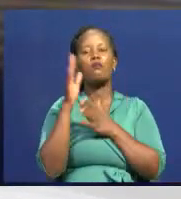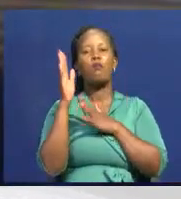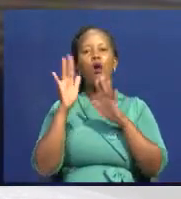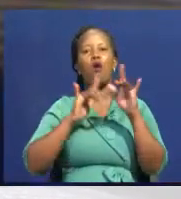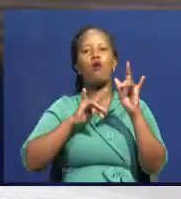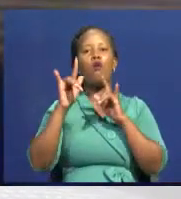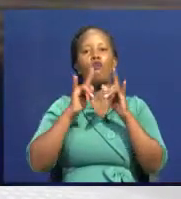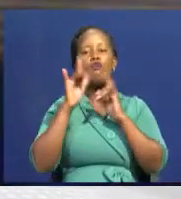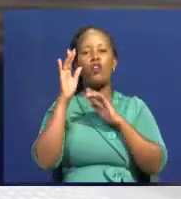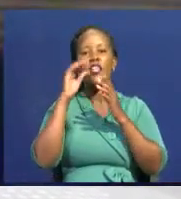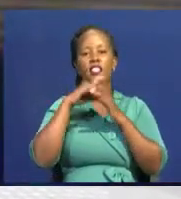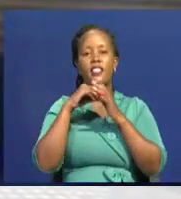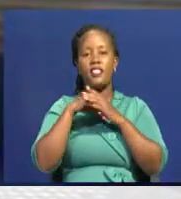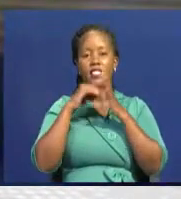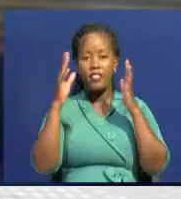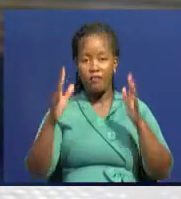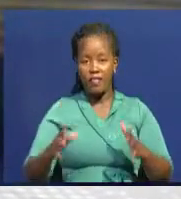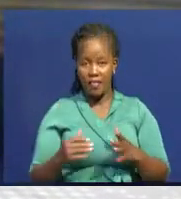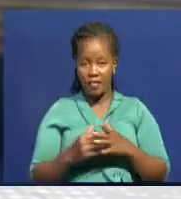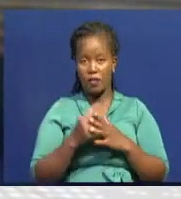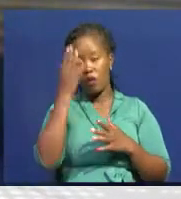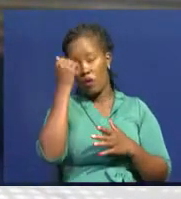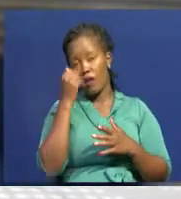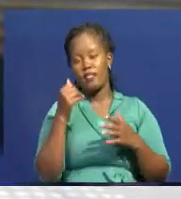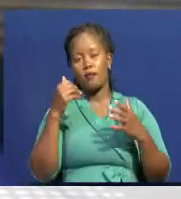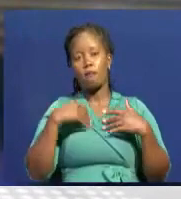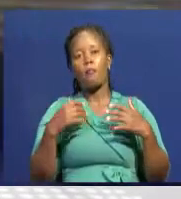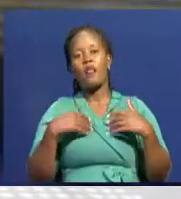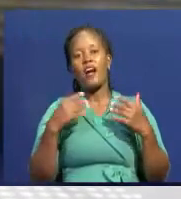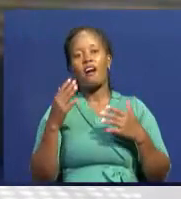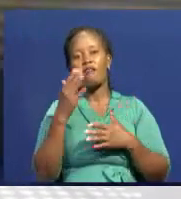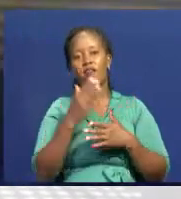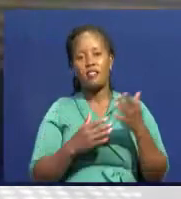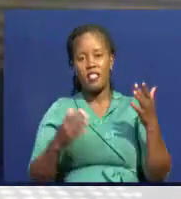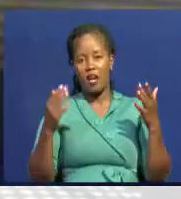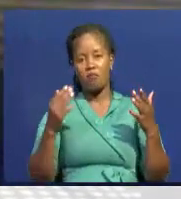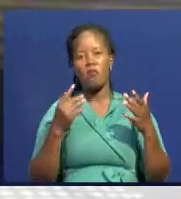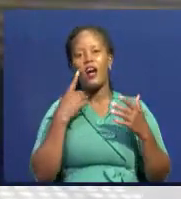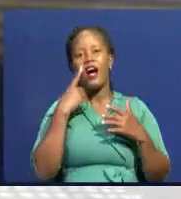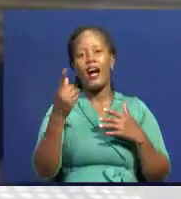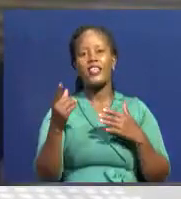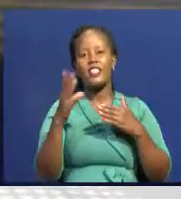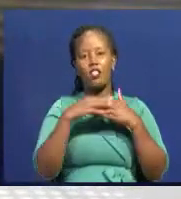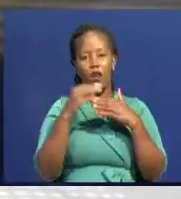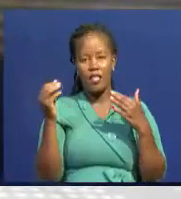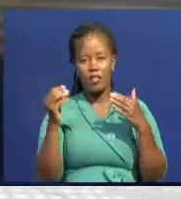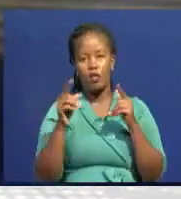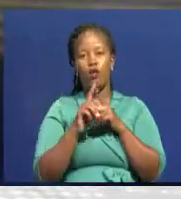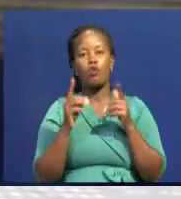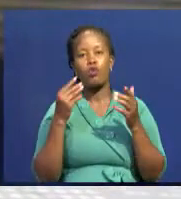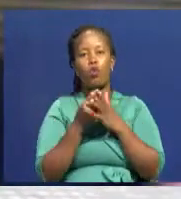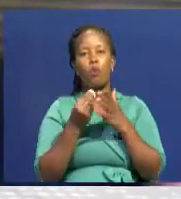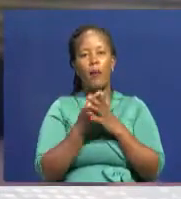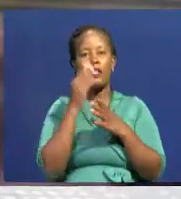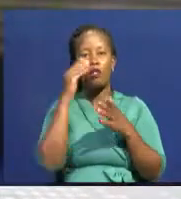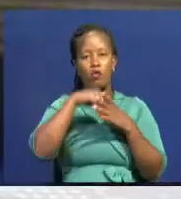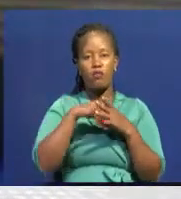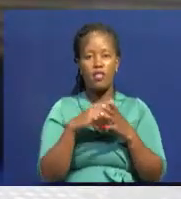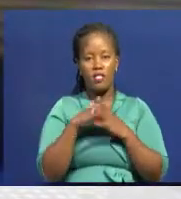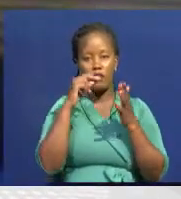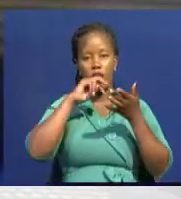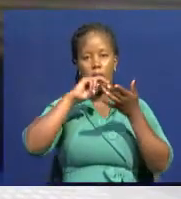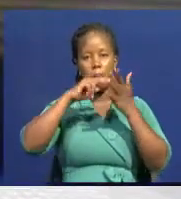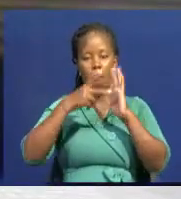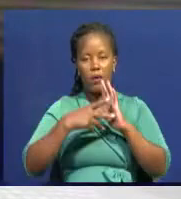investors. Why? Because you go in for $100,000, now you have enough money to invest on a huge project.